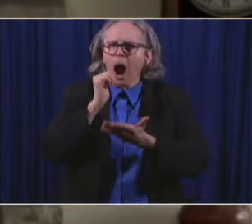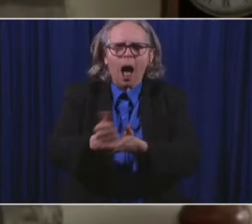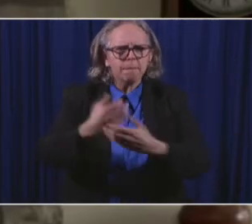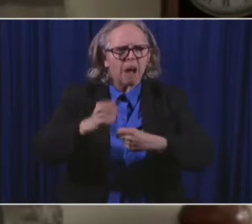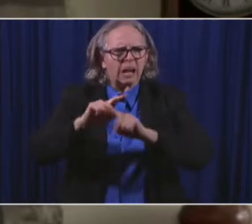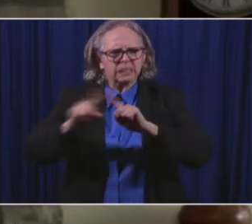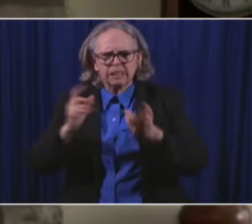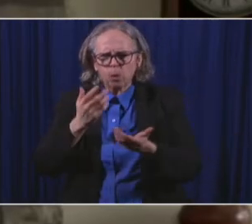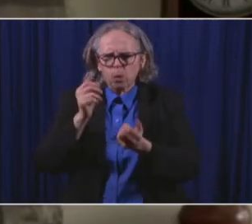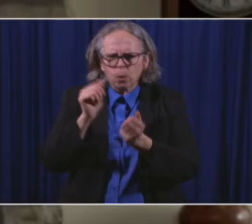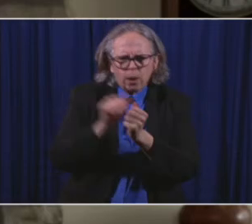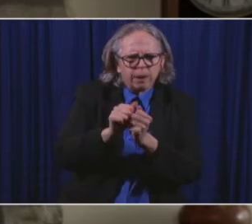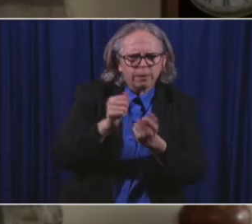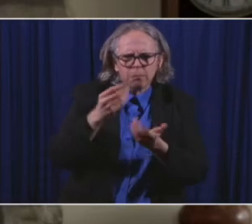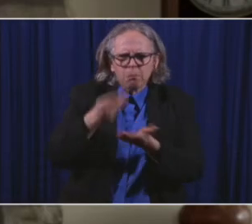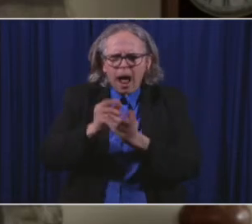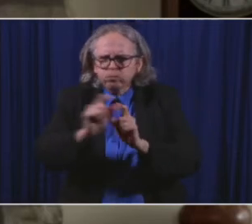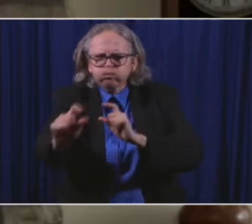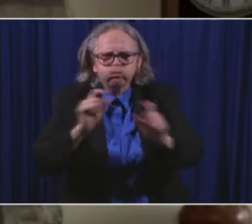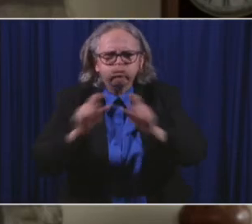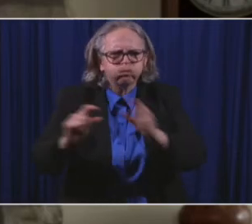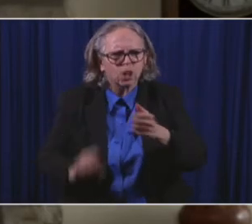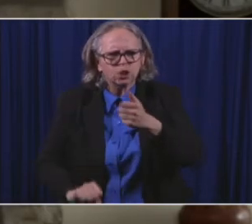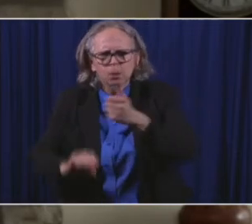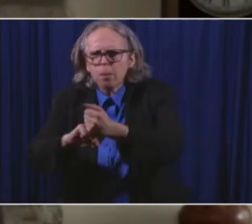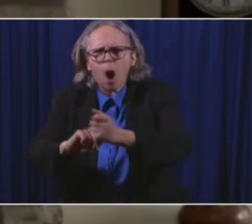huge difference in individual people's lives.